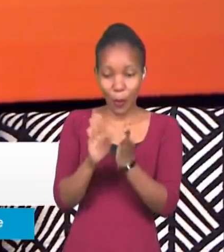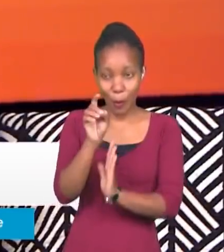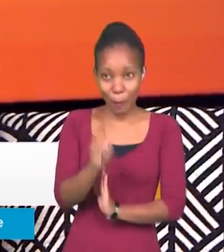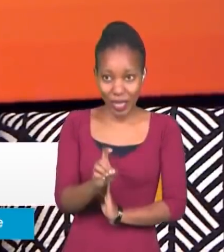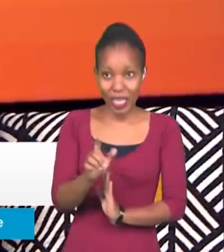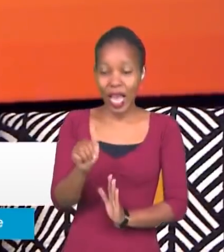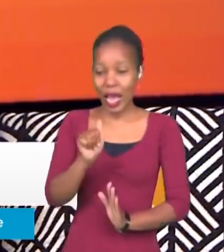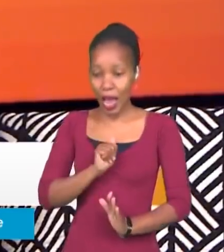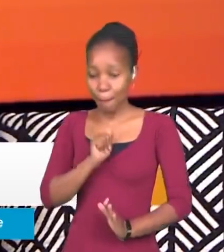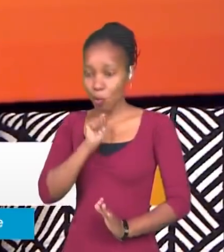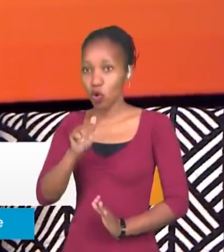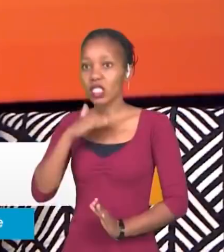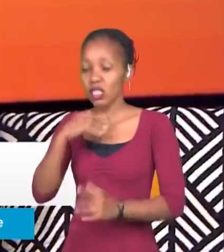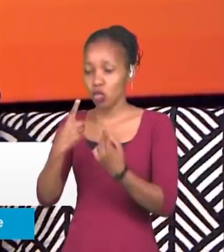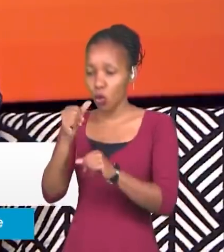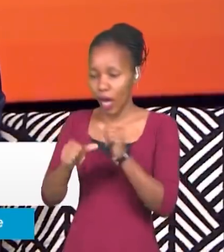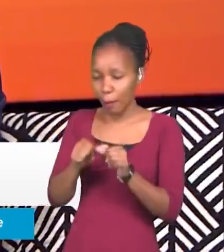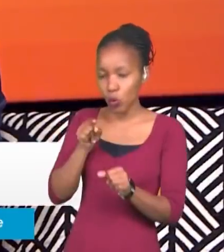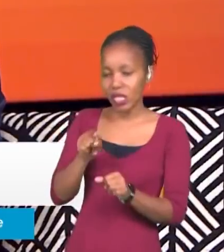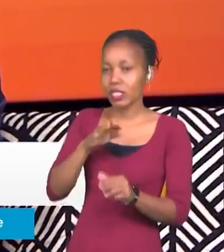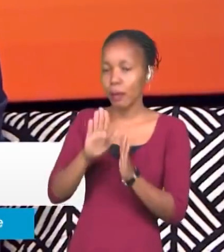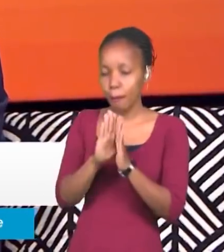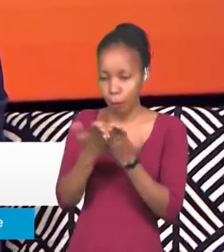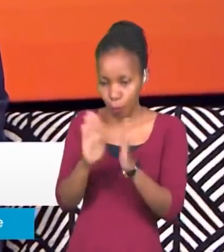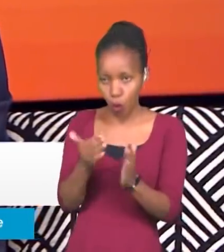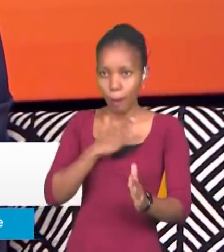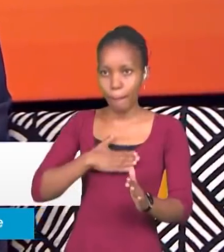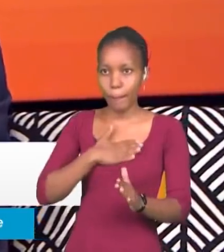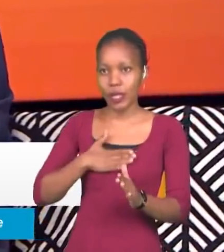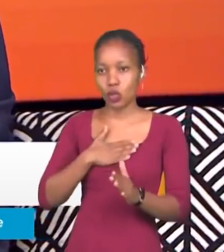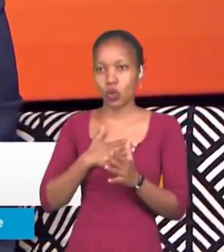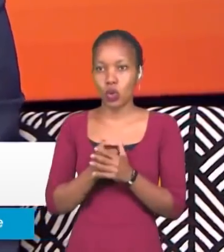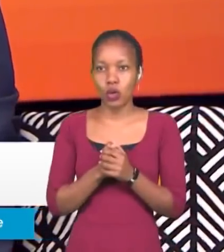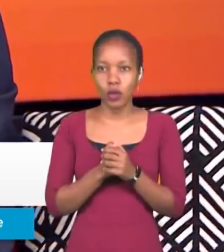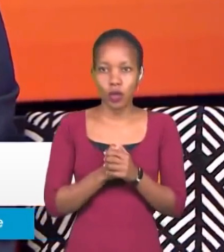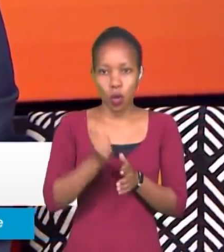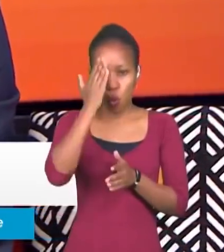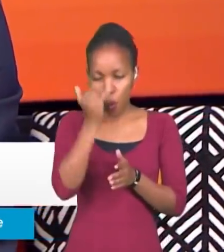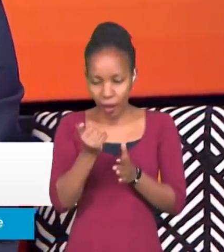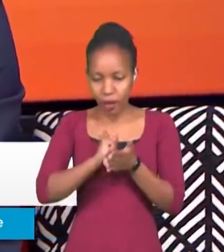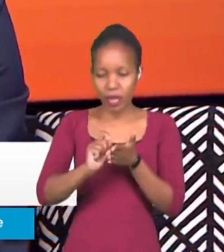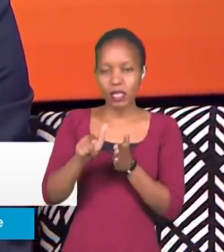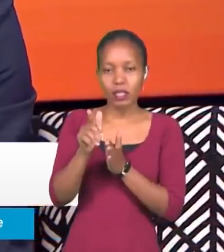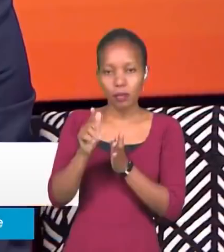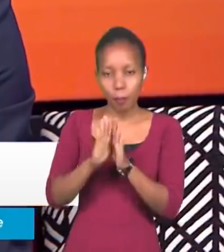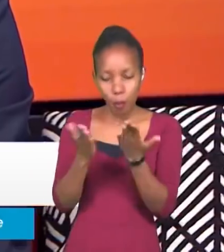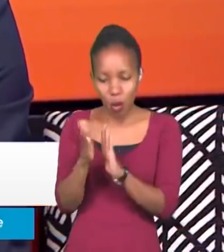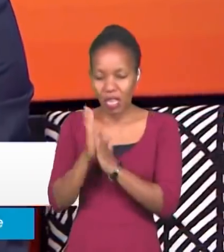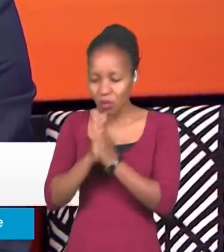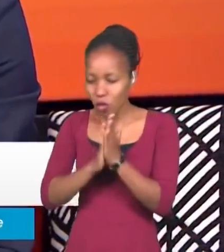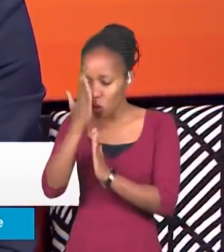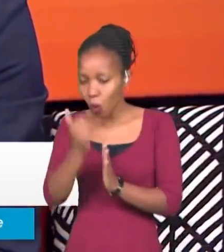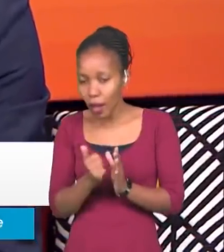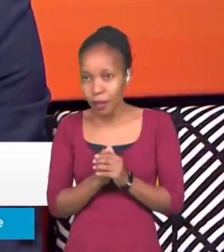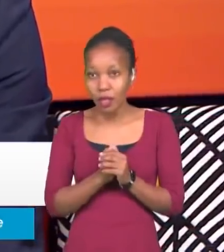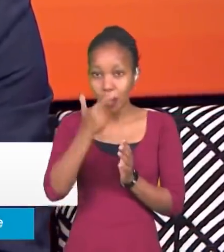I'm Not Dead. And let's talk about it. Now, what was the foundation and inspiration to just come and sit down,